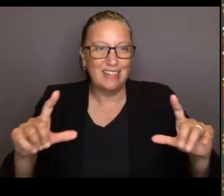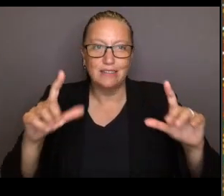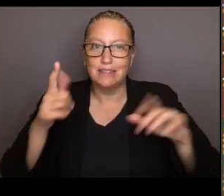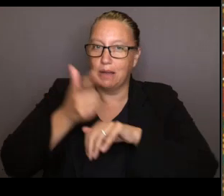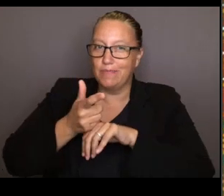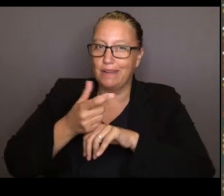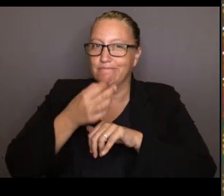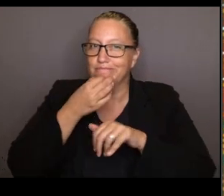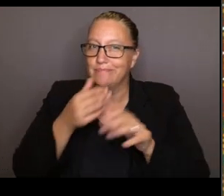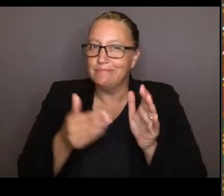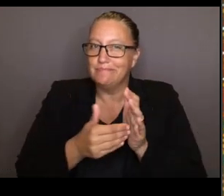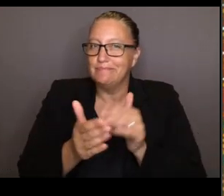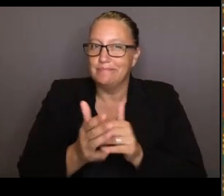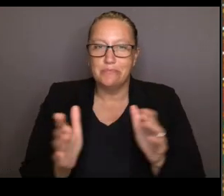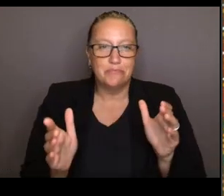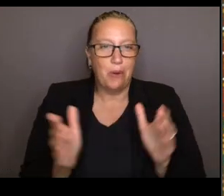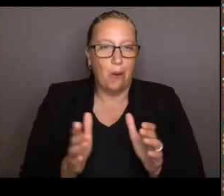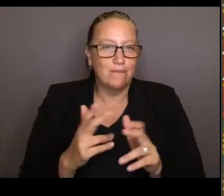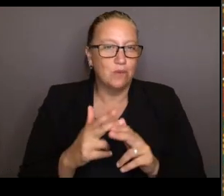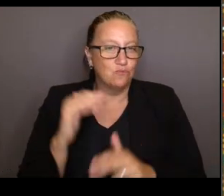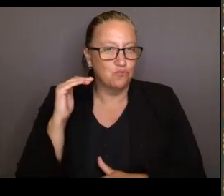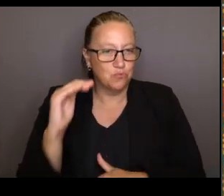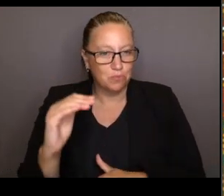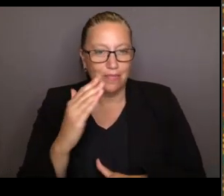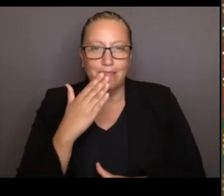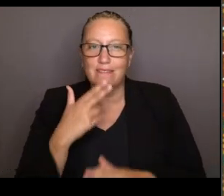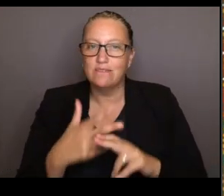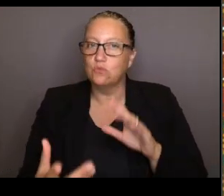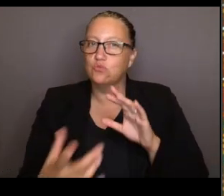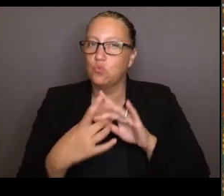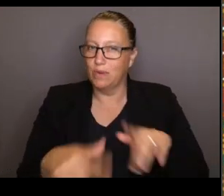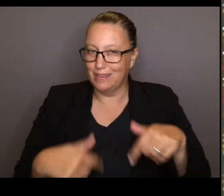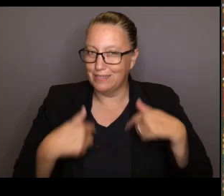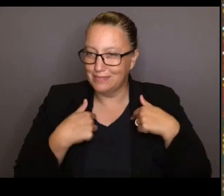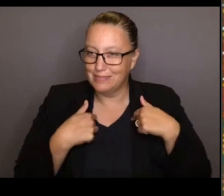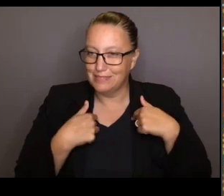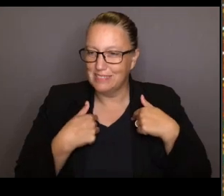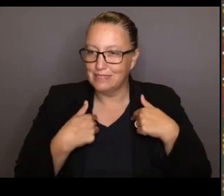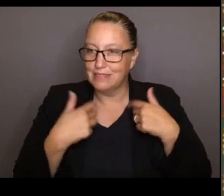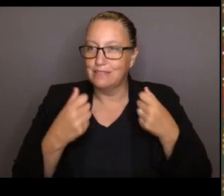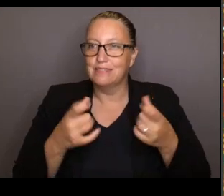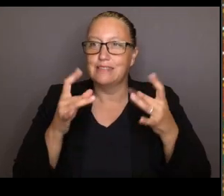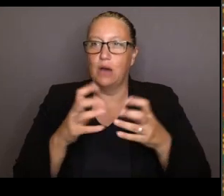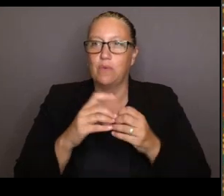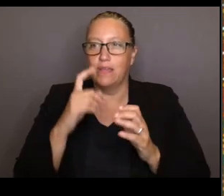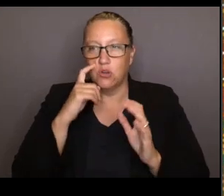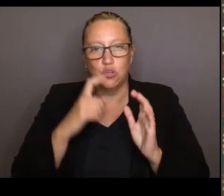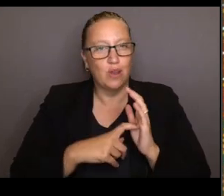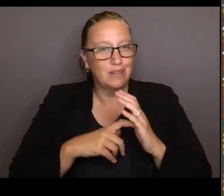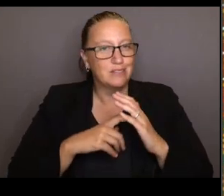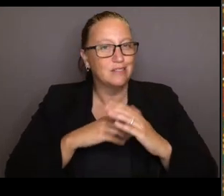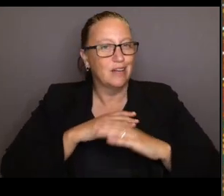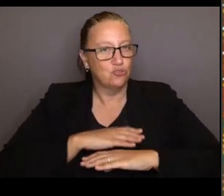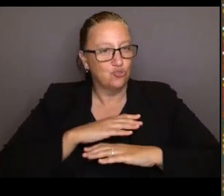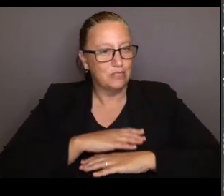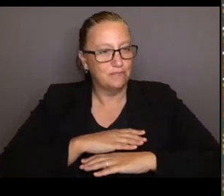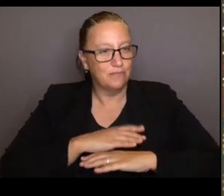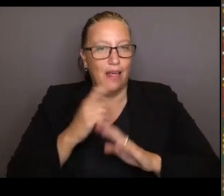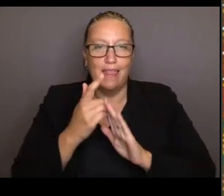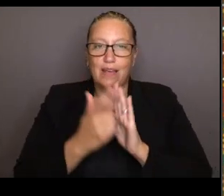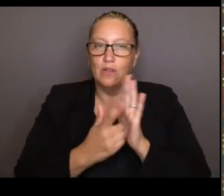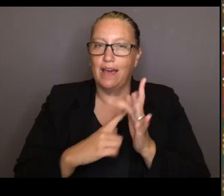all join us today. I'm just going to start with an acknowledgement of country. So Legal Aid Queensland acknowledges and respects